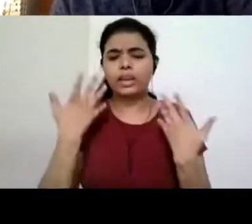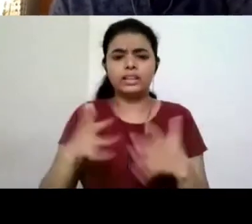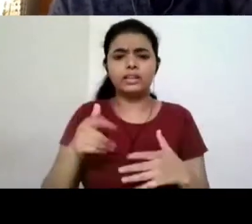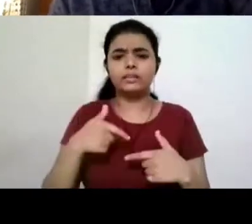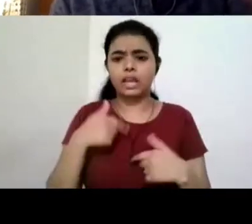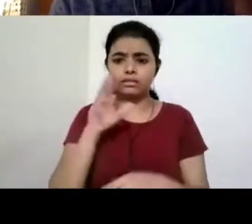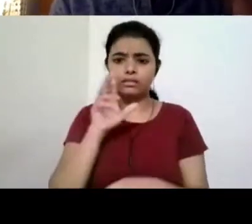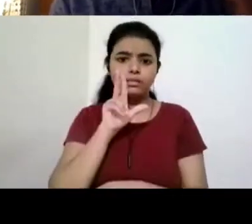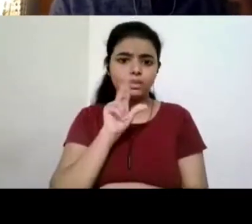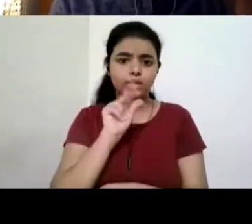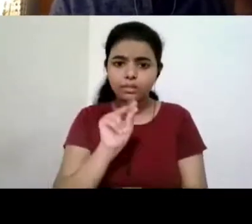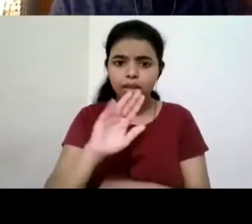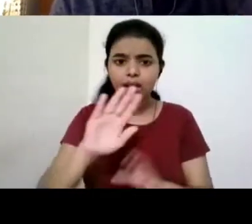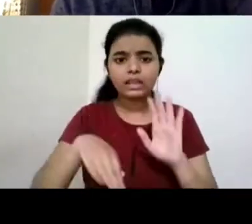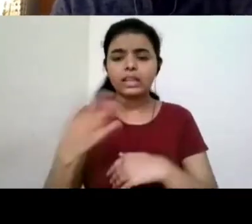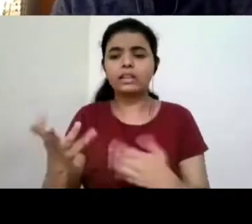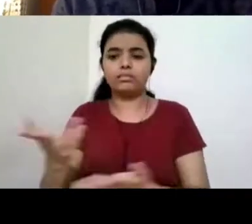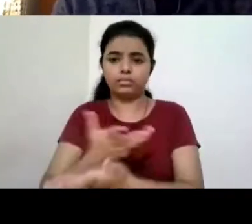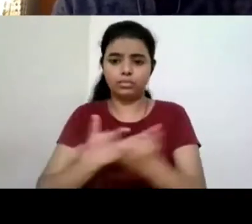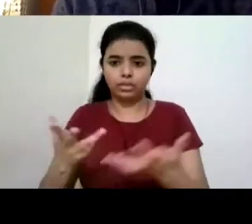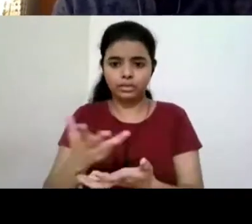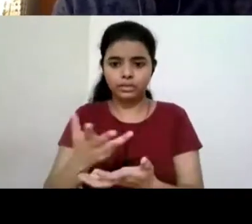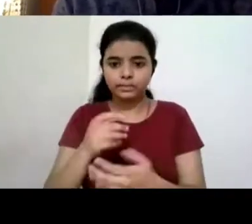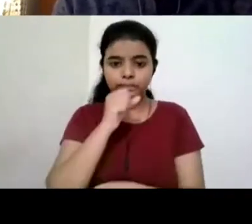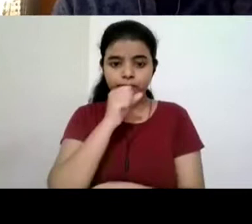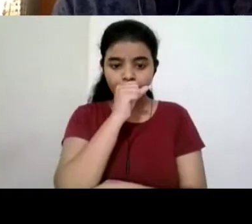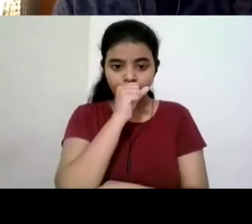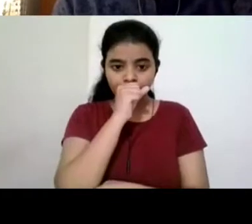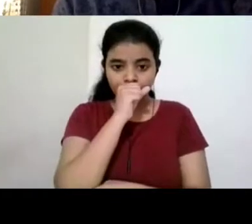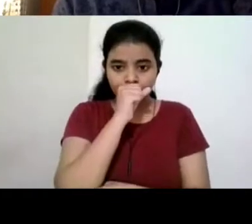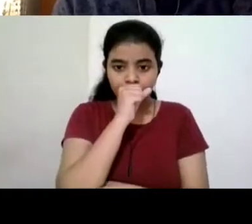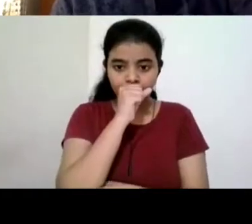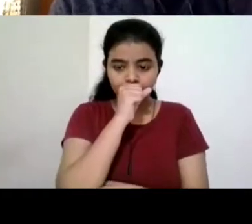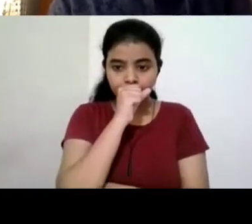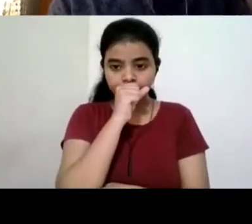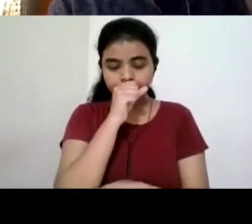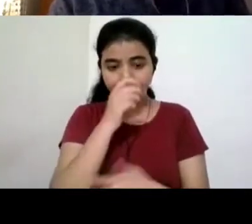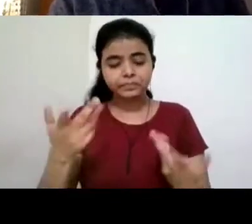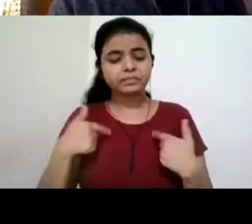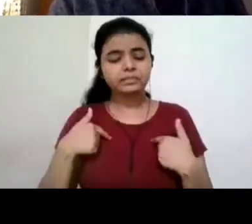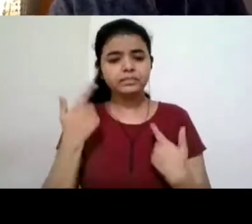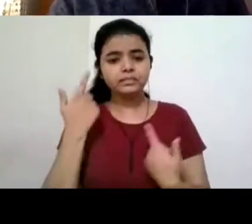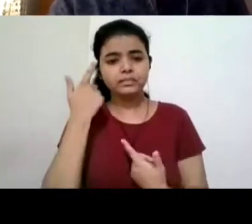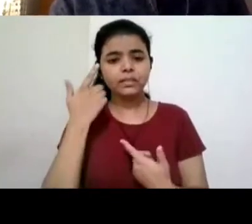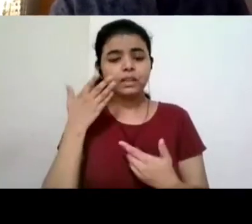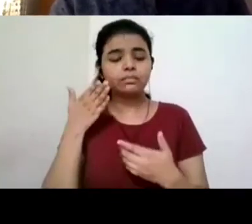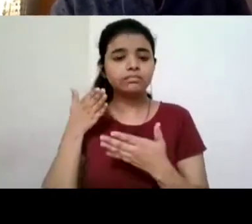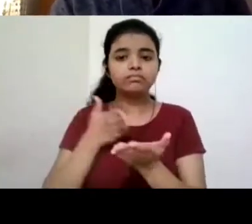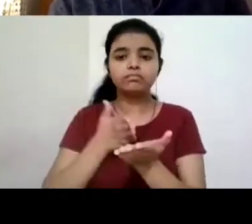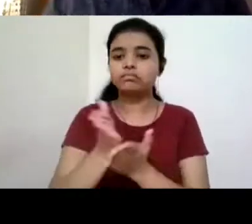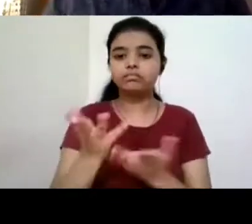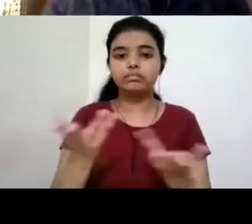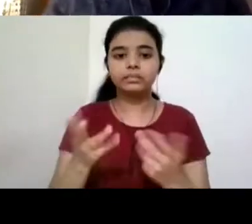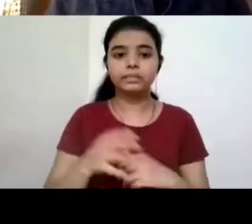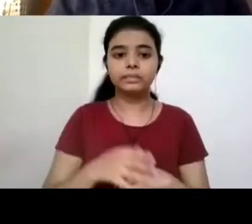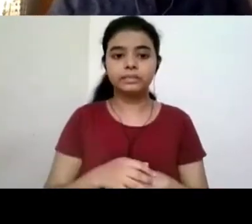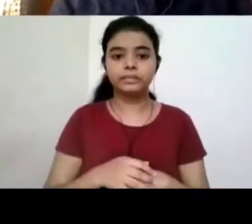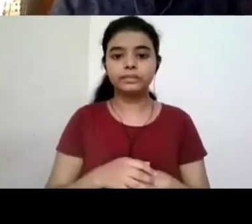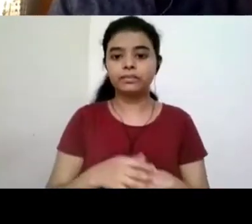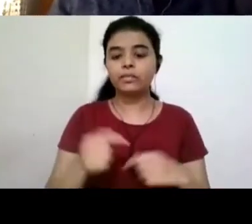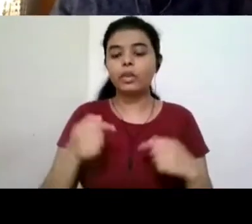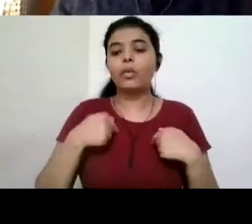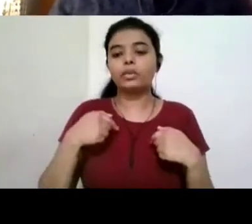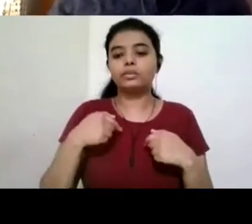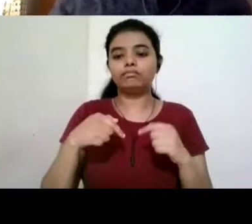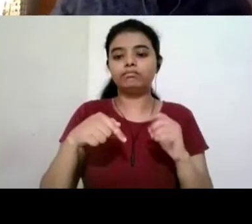I speak and then we sort of discuss. So for as long as. So the way in which I'm going to be, the scheme of my